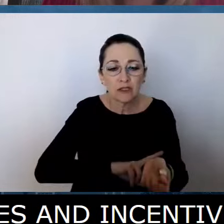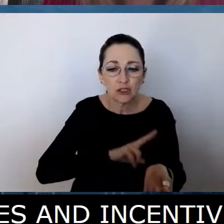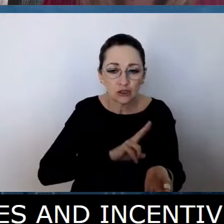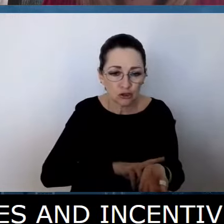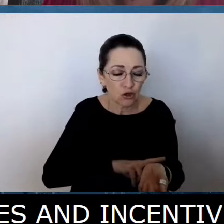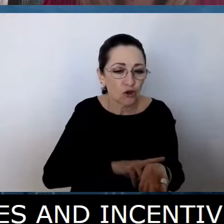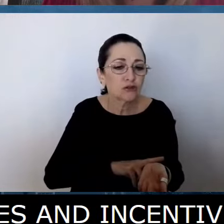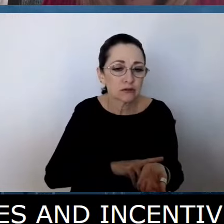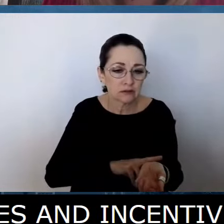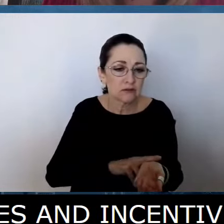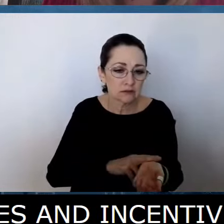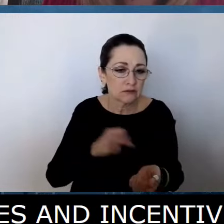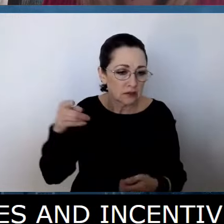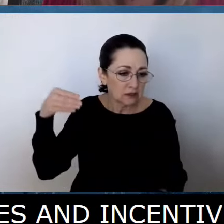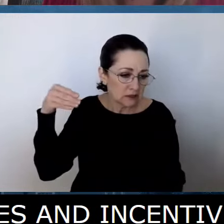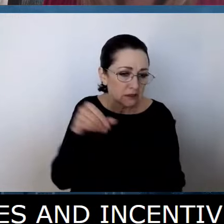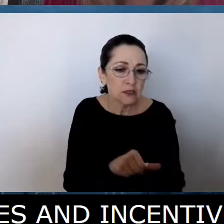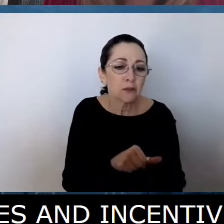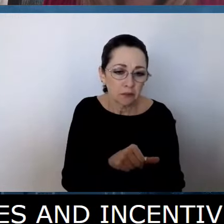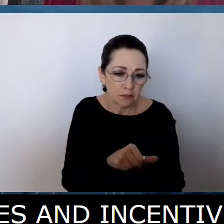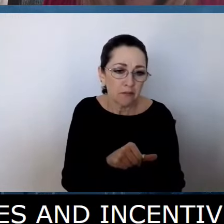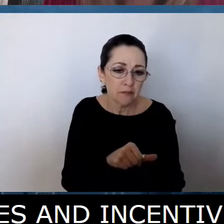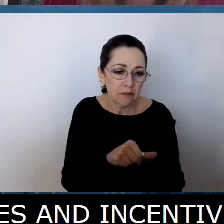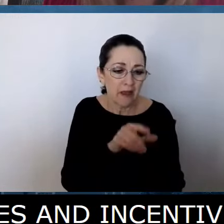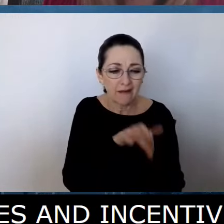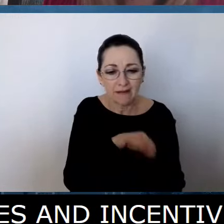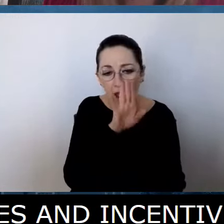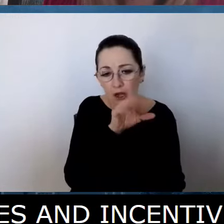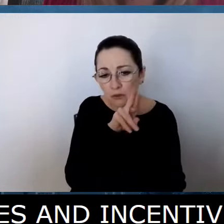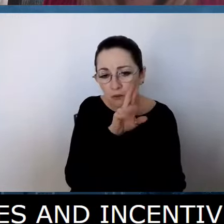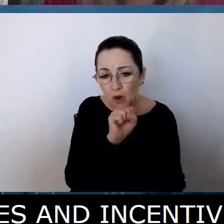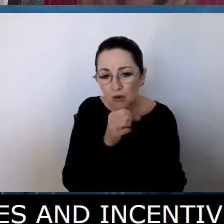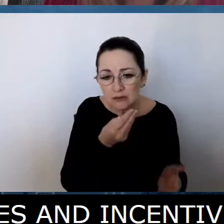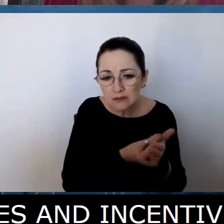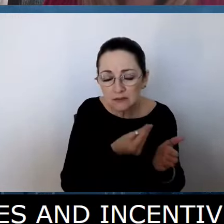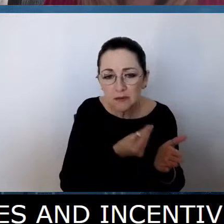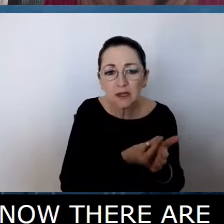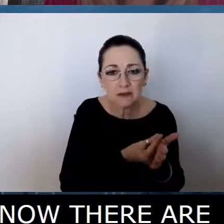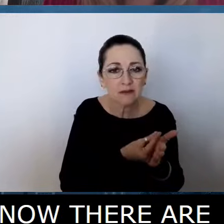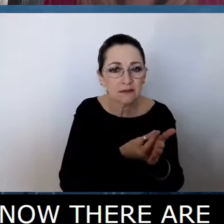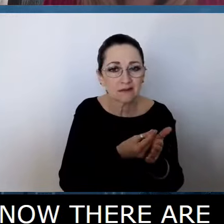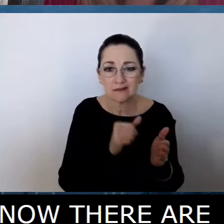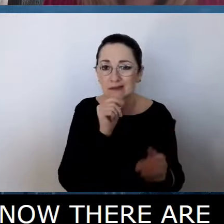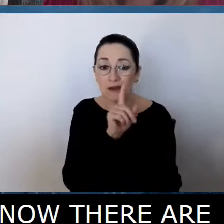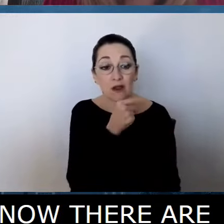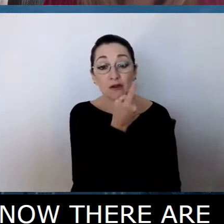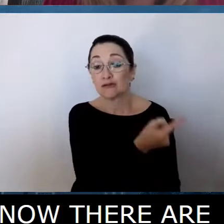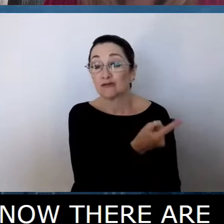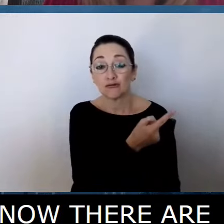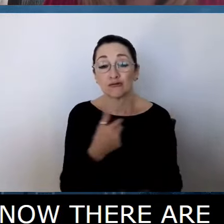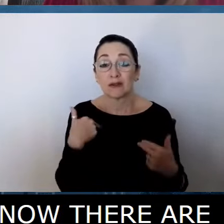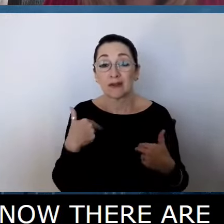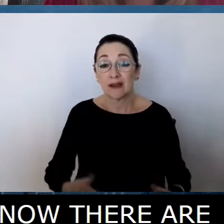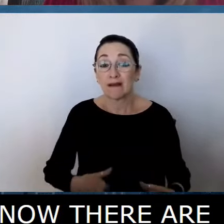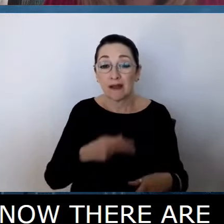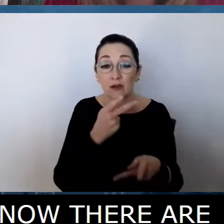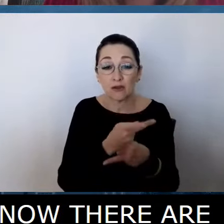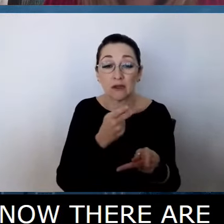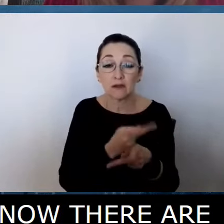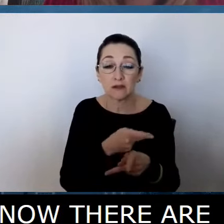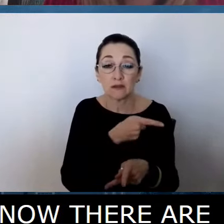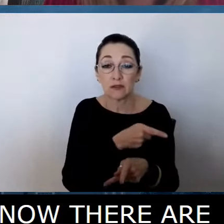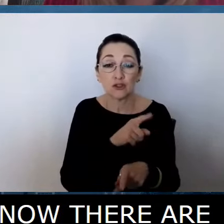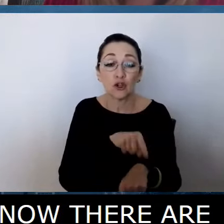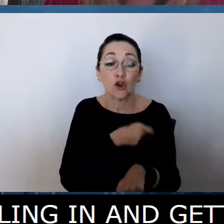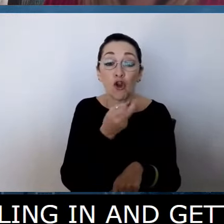getting paid a lot of those bonuses. But it's not just in the healthcare, long-term care